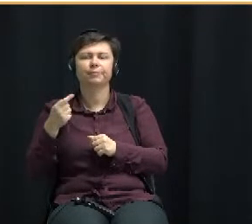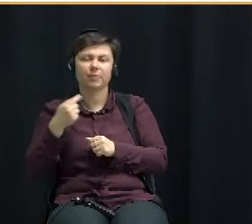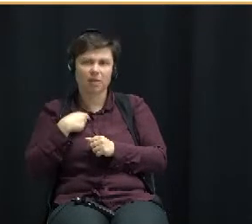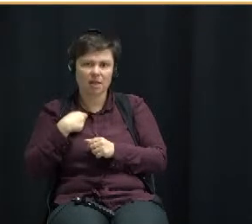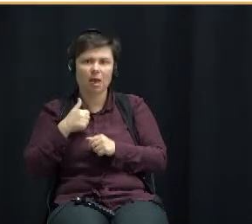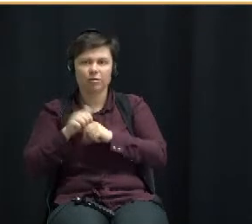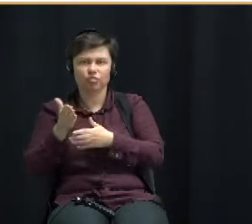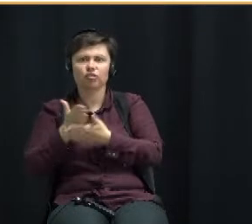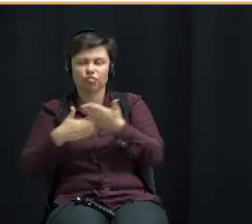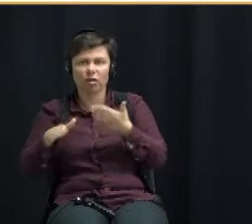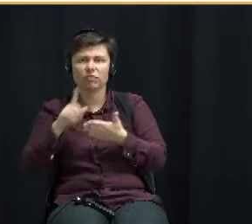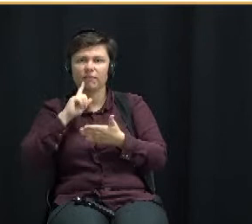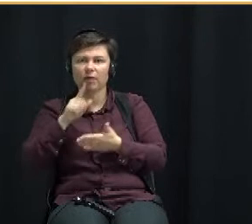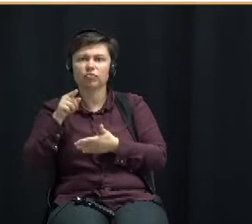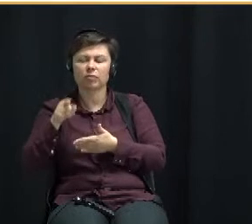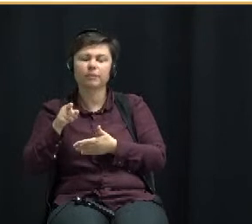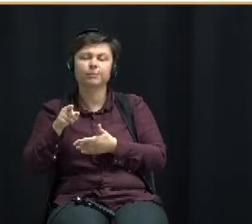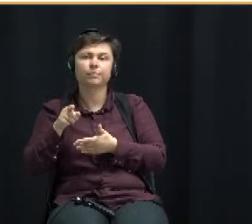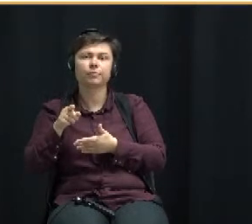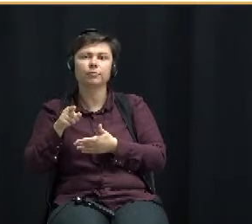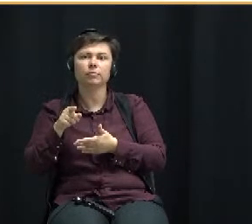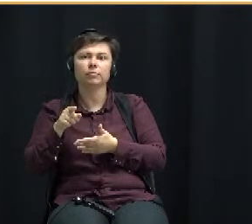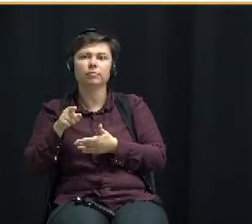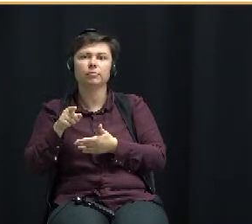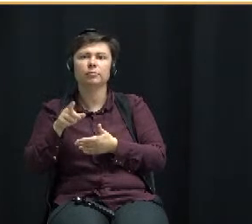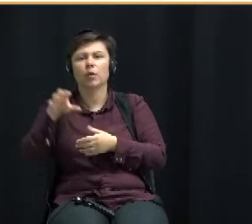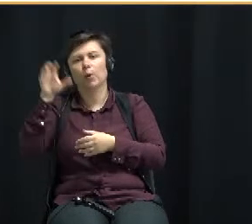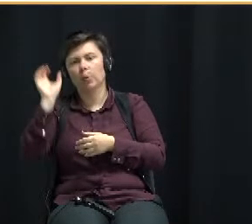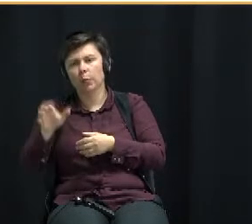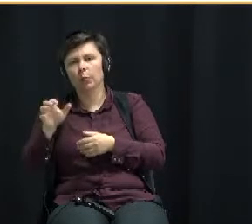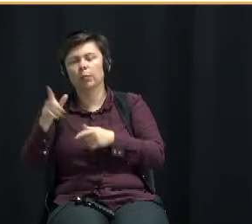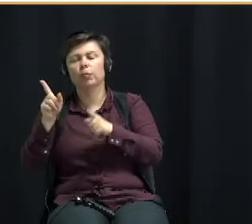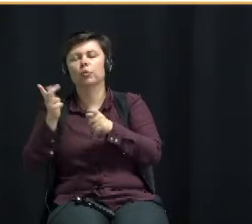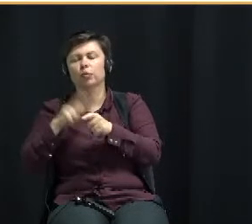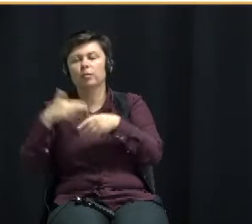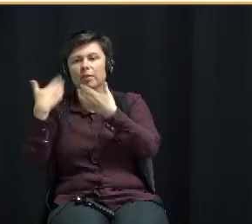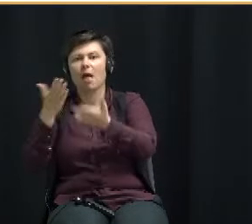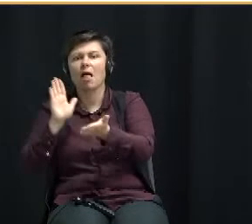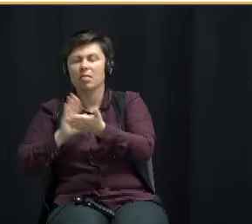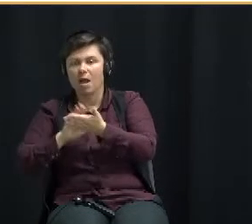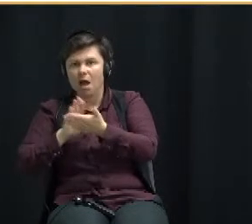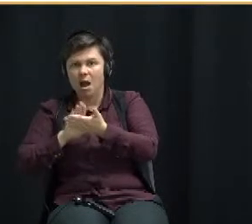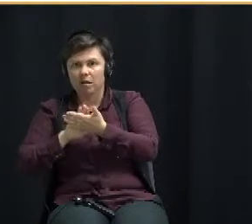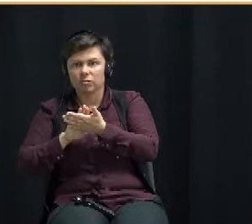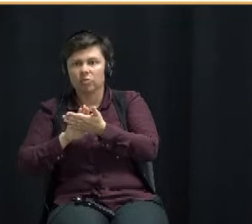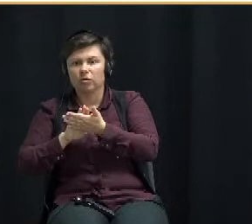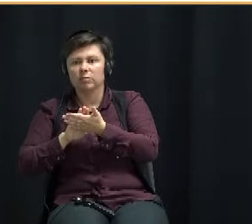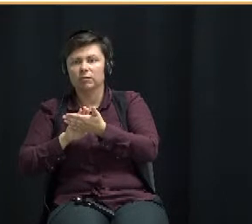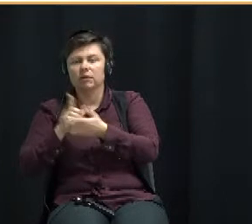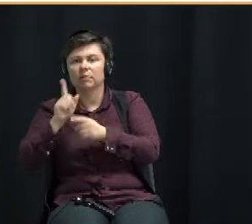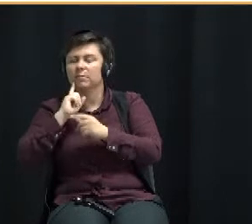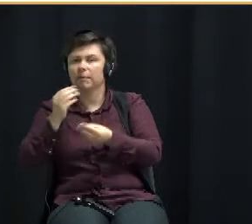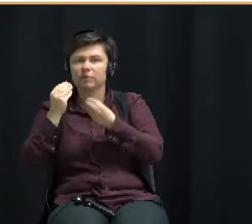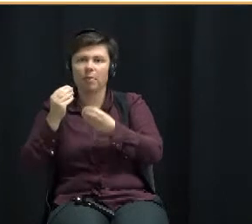present actually the value for everyone and how what you can achieve when you have involved people in